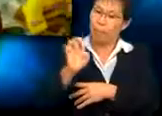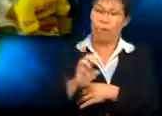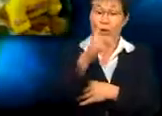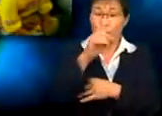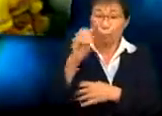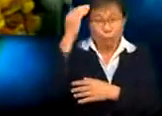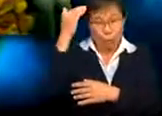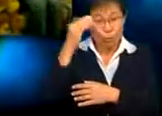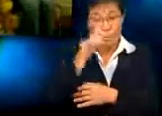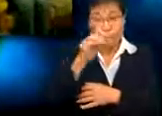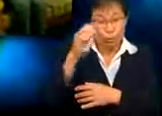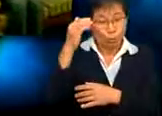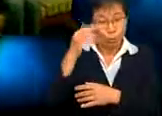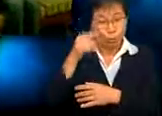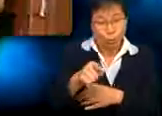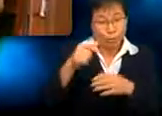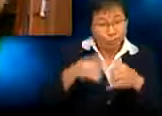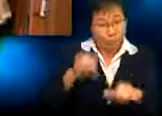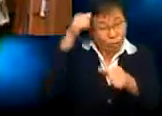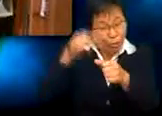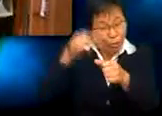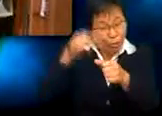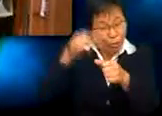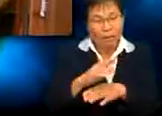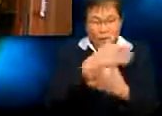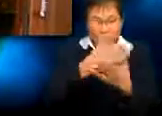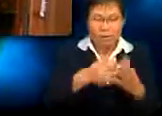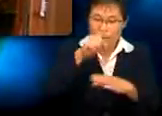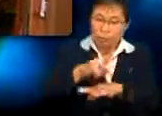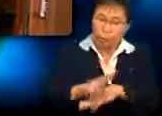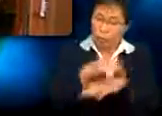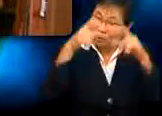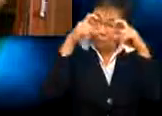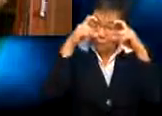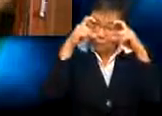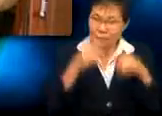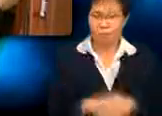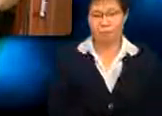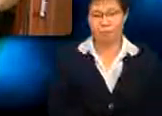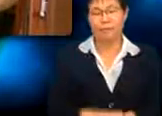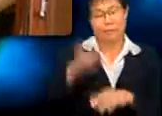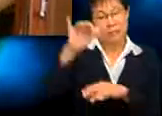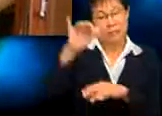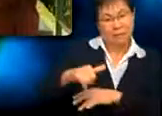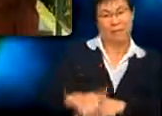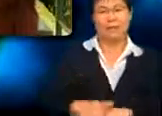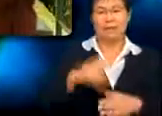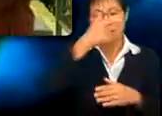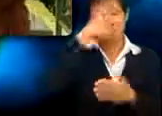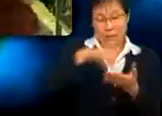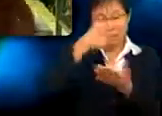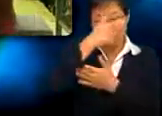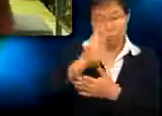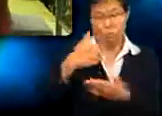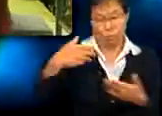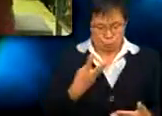Do you still remember why some of us need to wear spectacles? Yes, this is